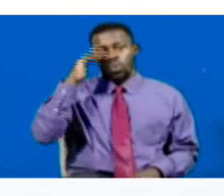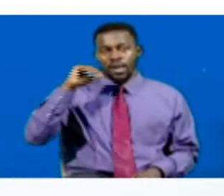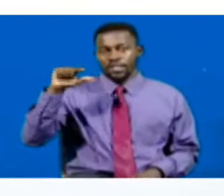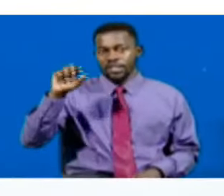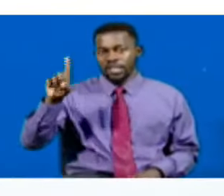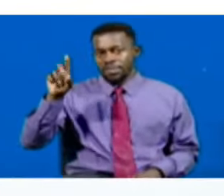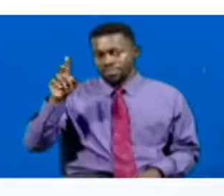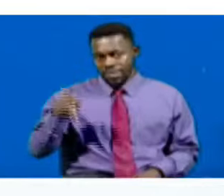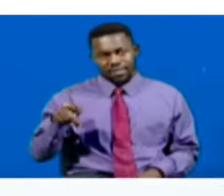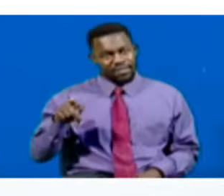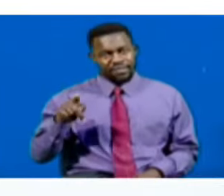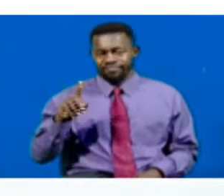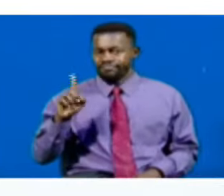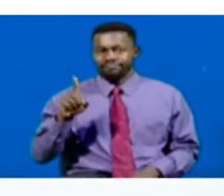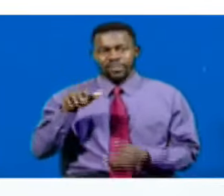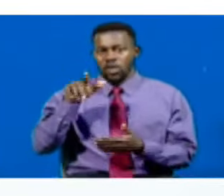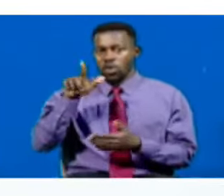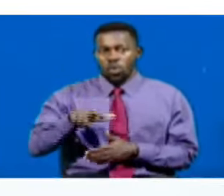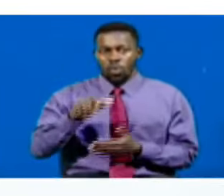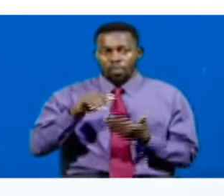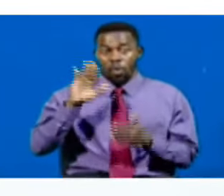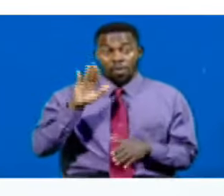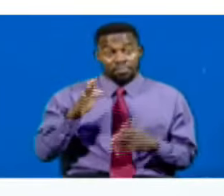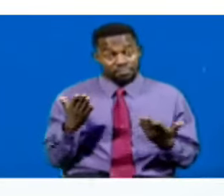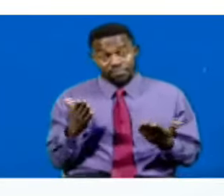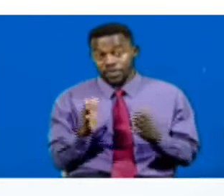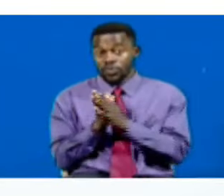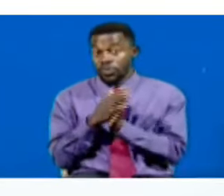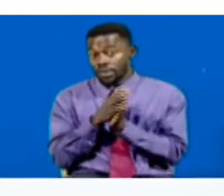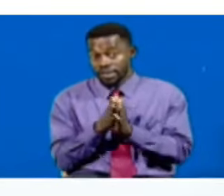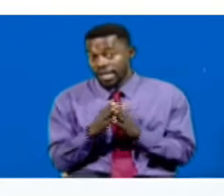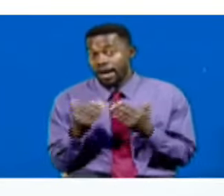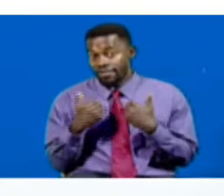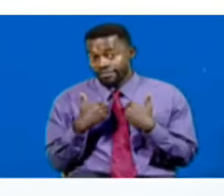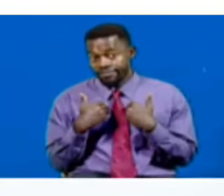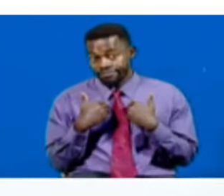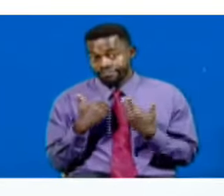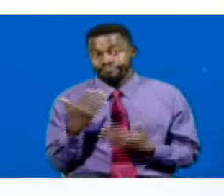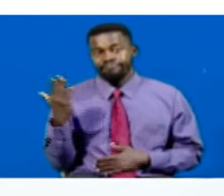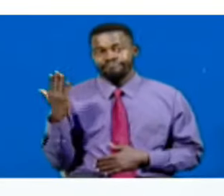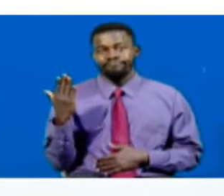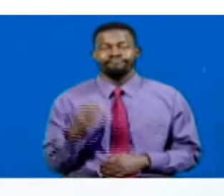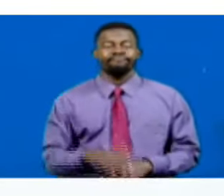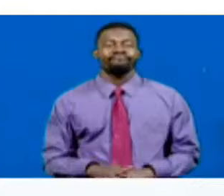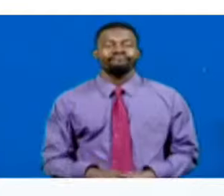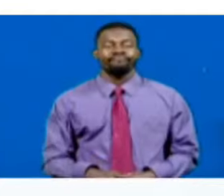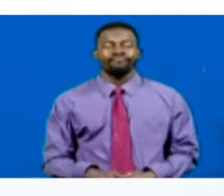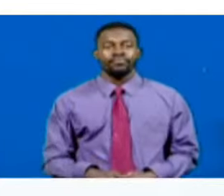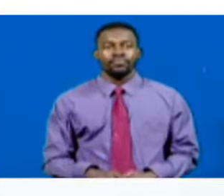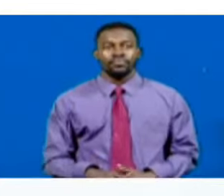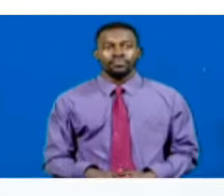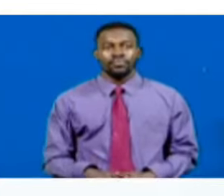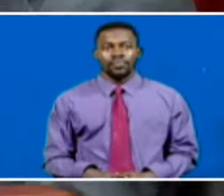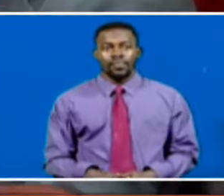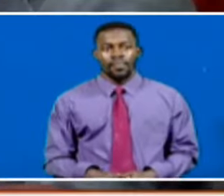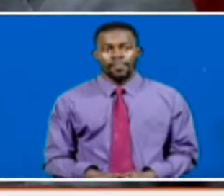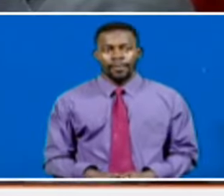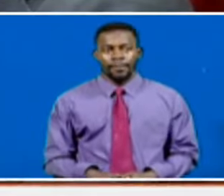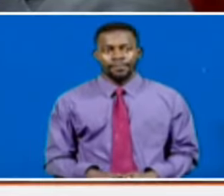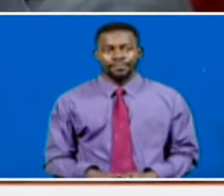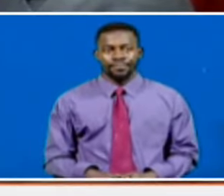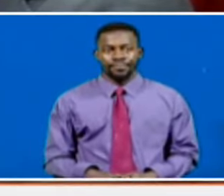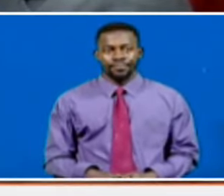equates to its total population. KTN's political affairs reporter Daniel Karaoke has more on that report. He sat at the